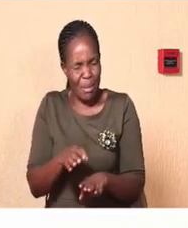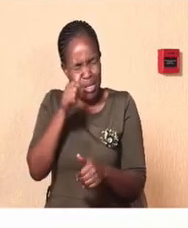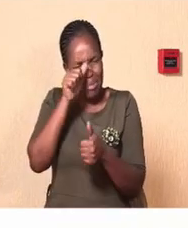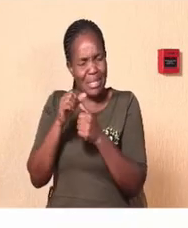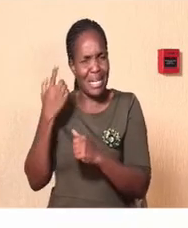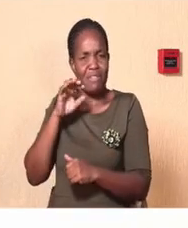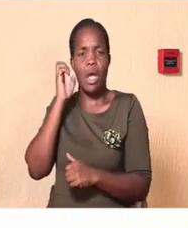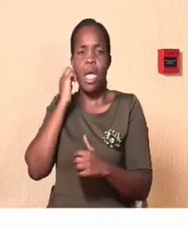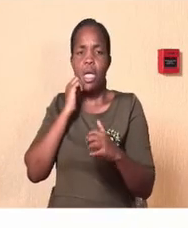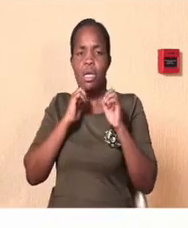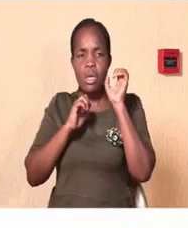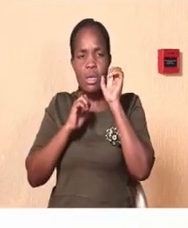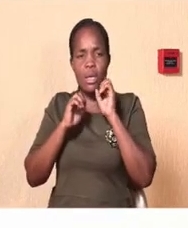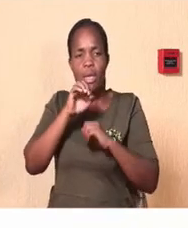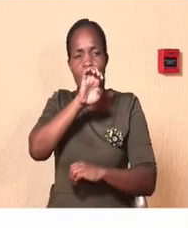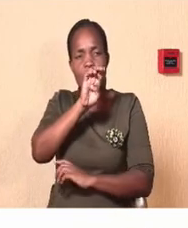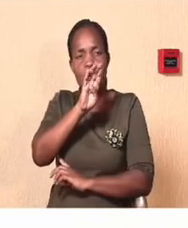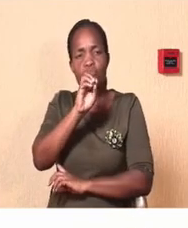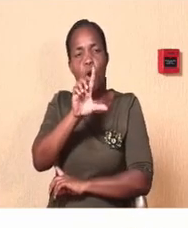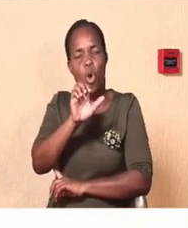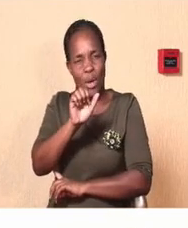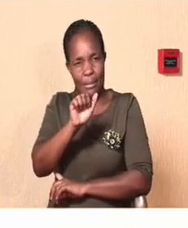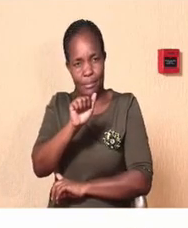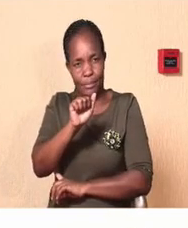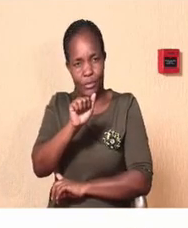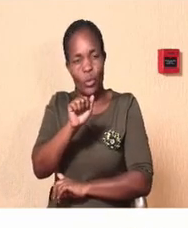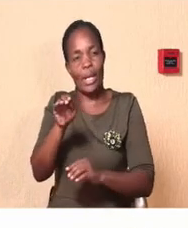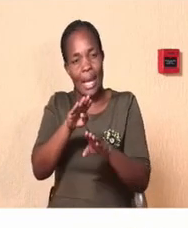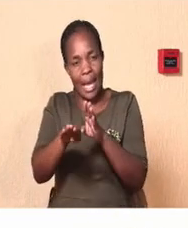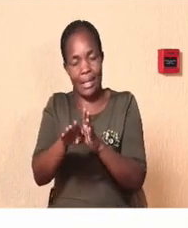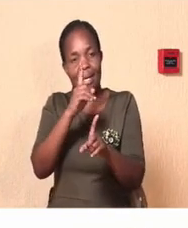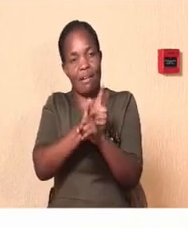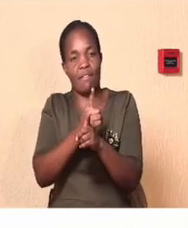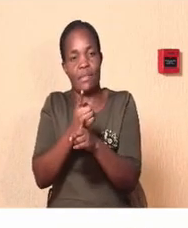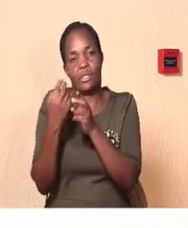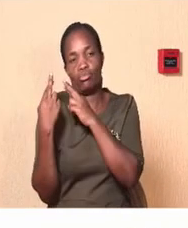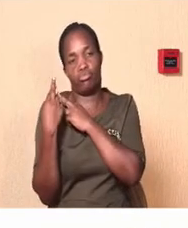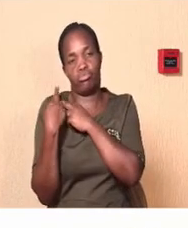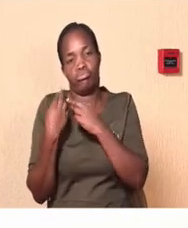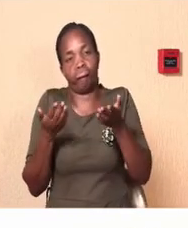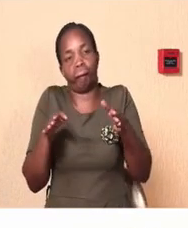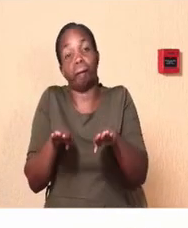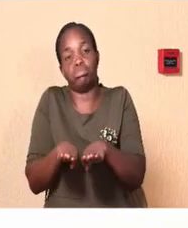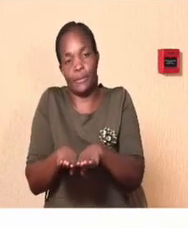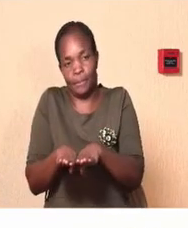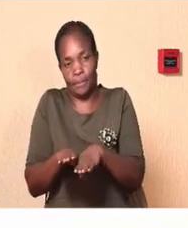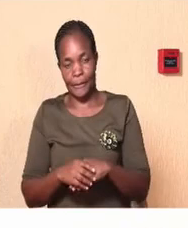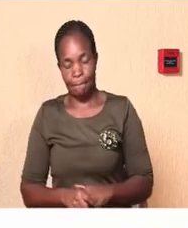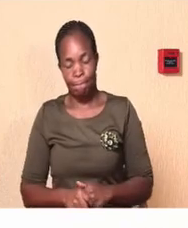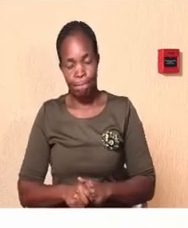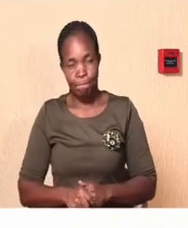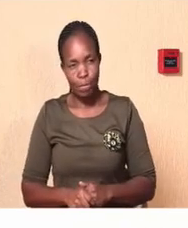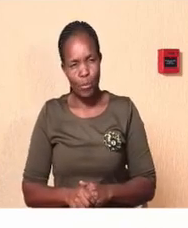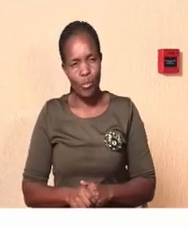example, these are also funerals taken care of by the government. The breakout in the